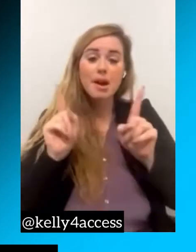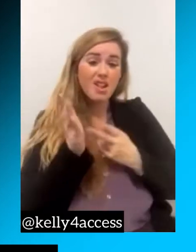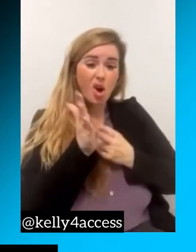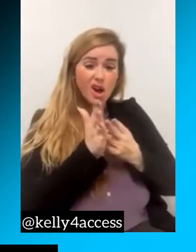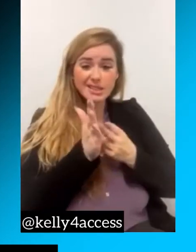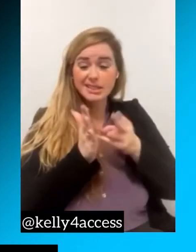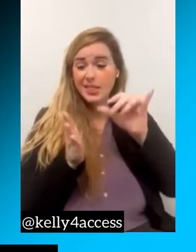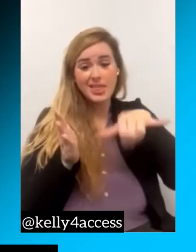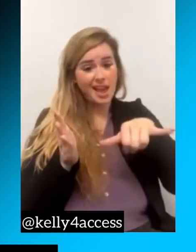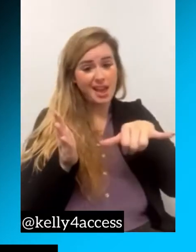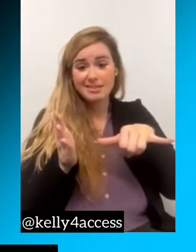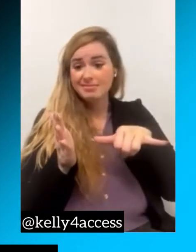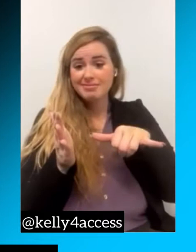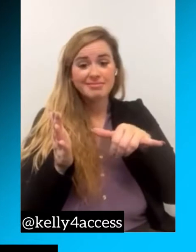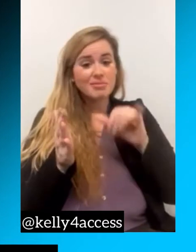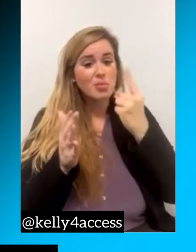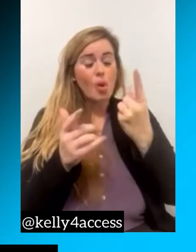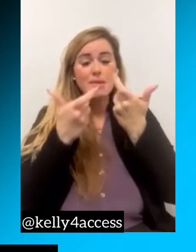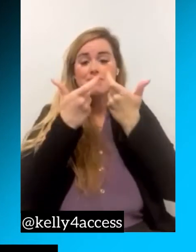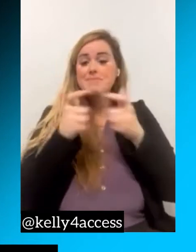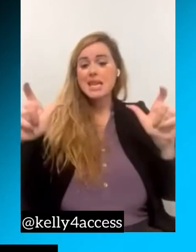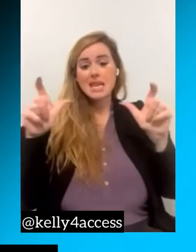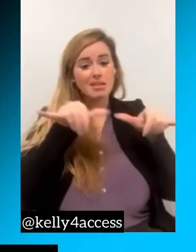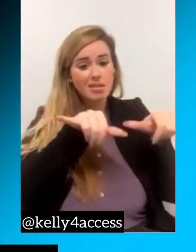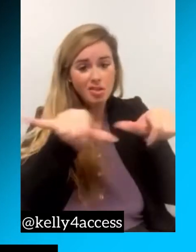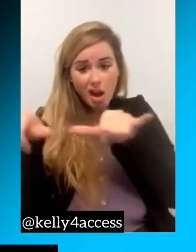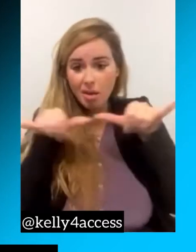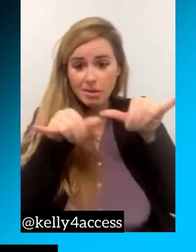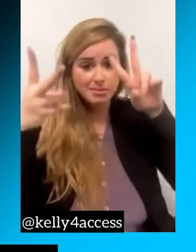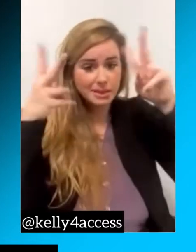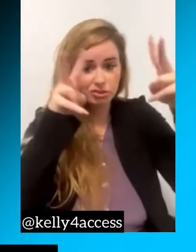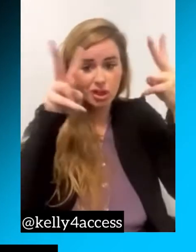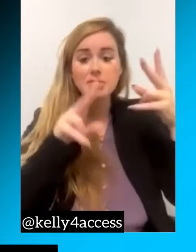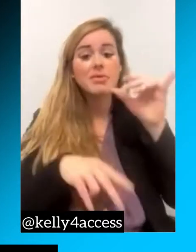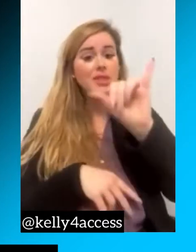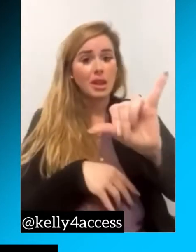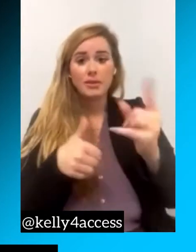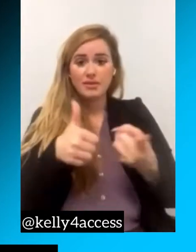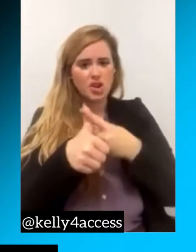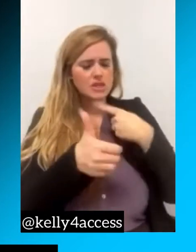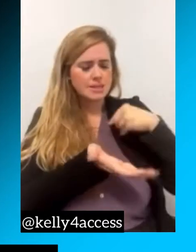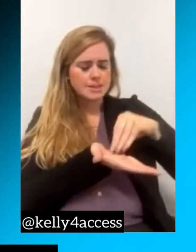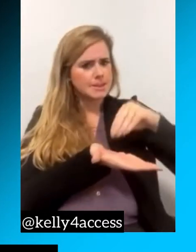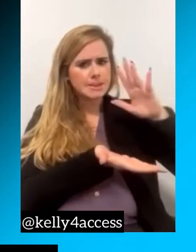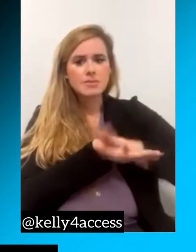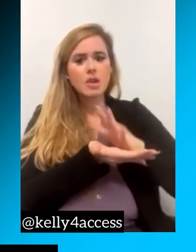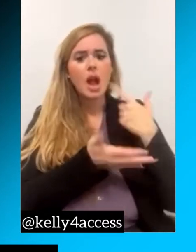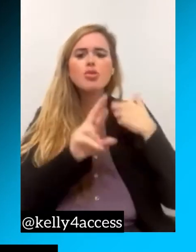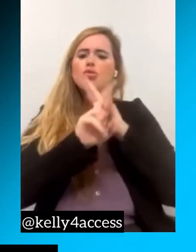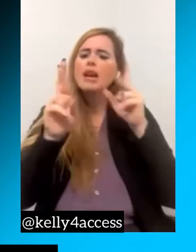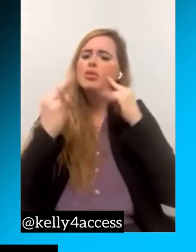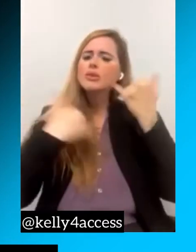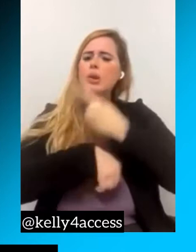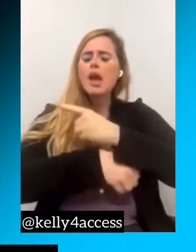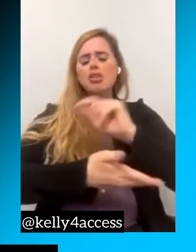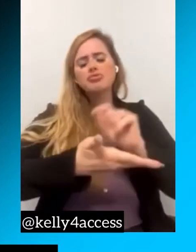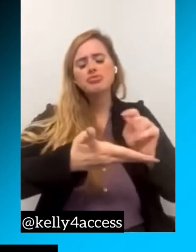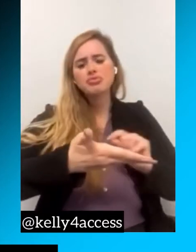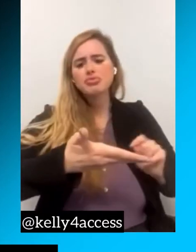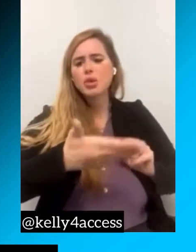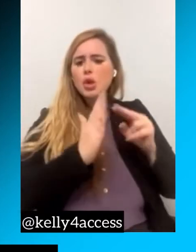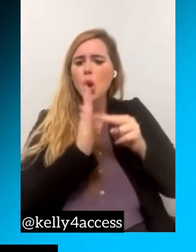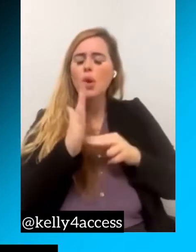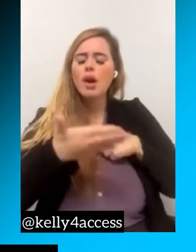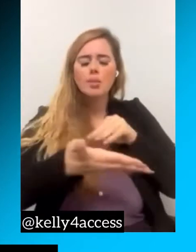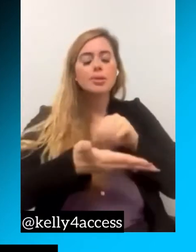the biggest, most common misconception, because that was like number one on my list when I started getting ready for today, was everybody thinks it's just